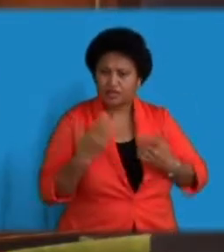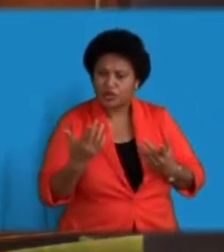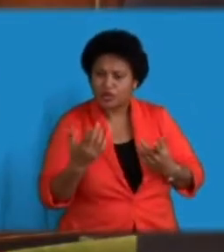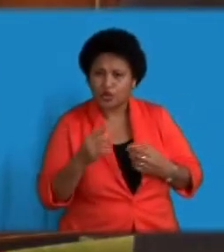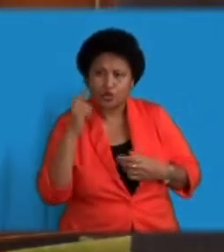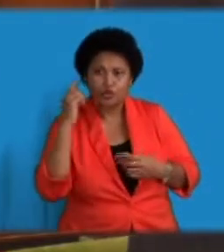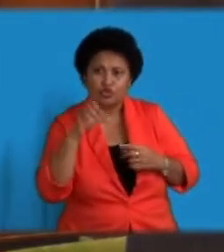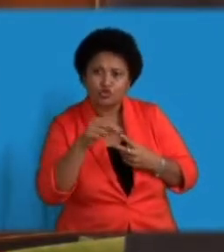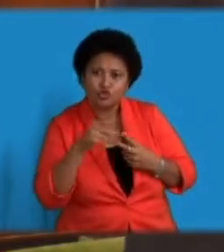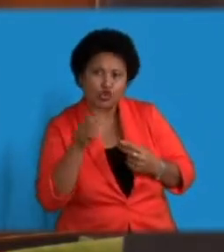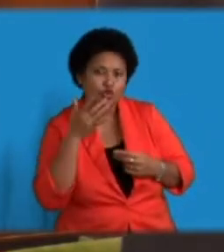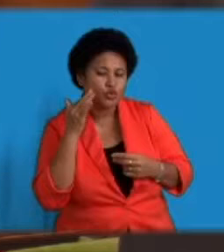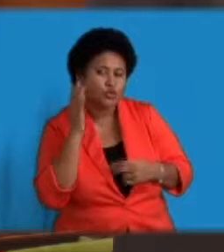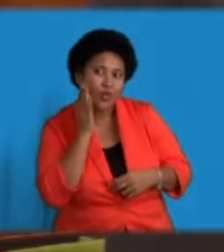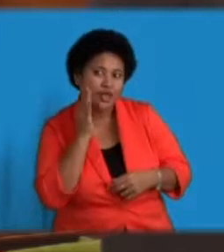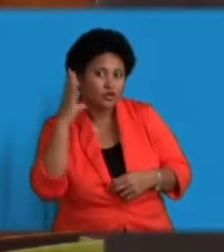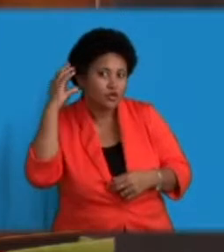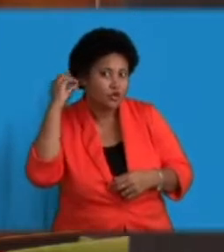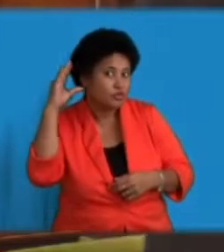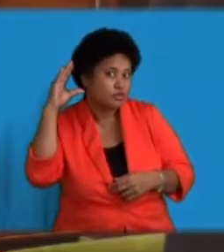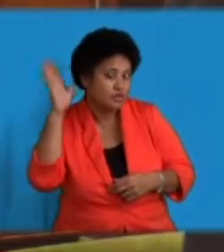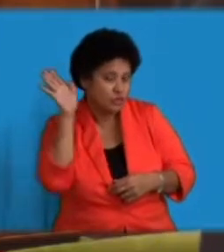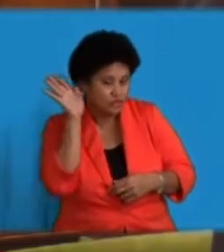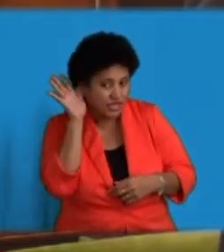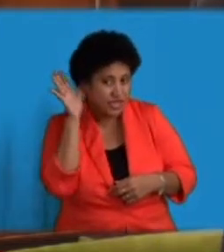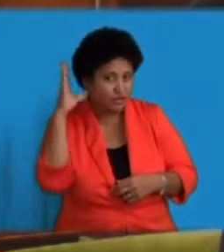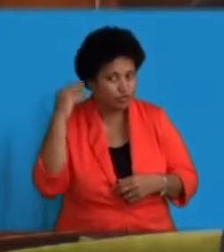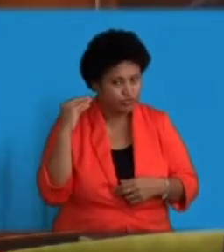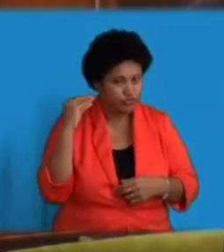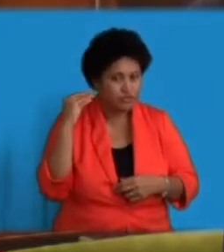good that's happening. And Madam Speaker,